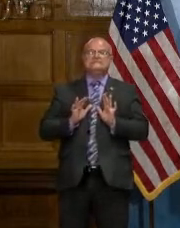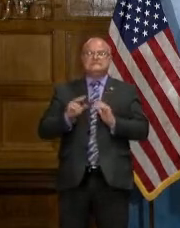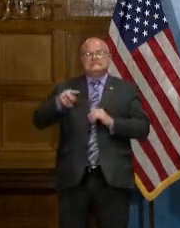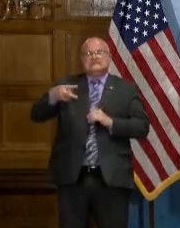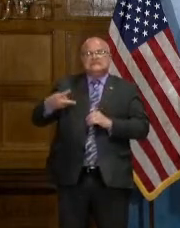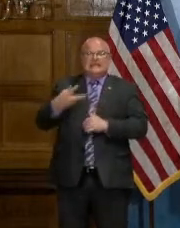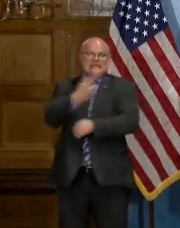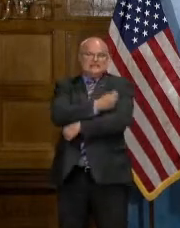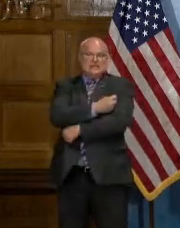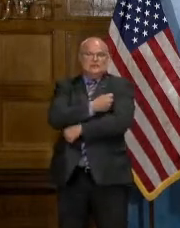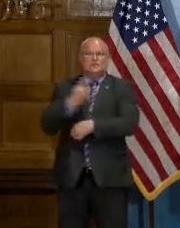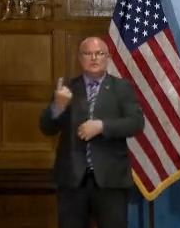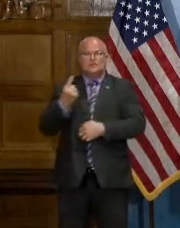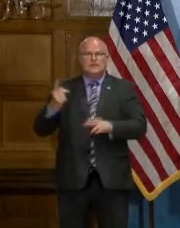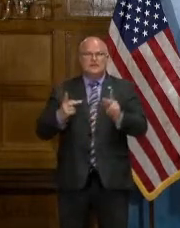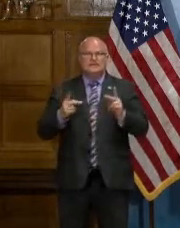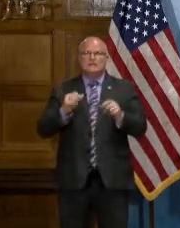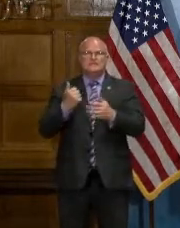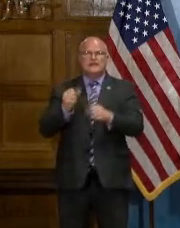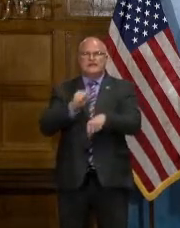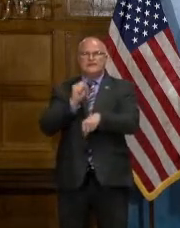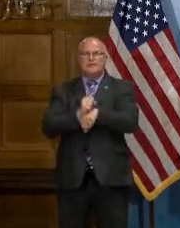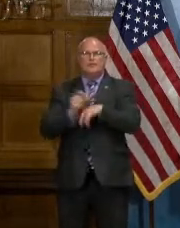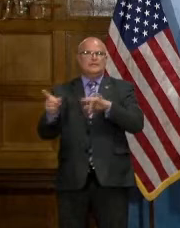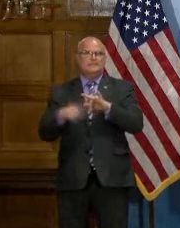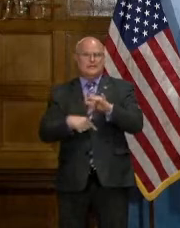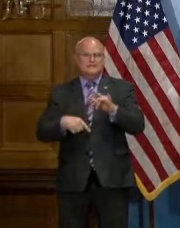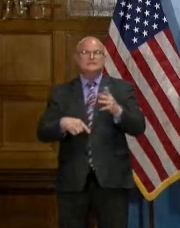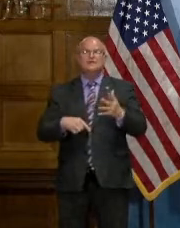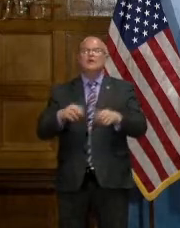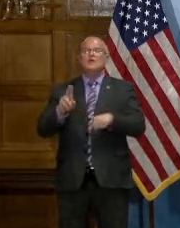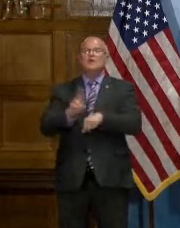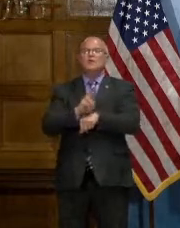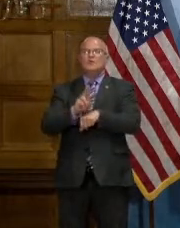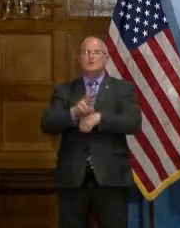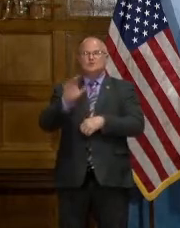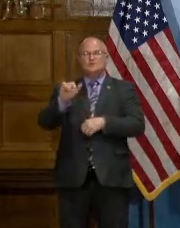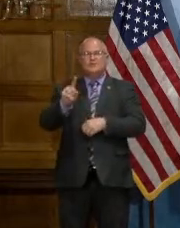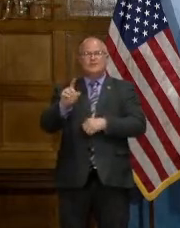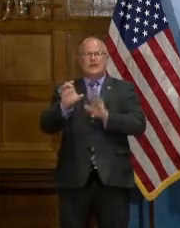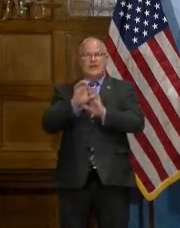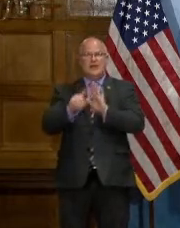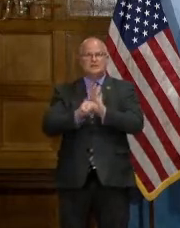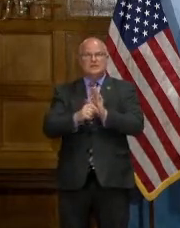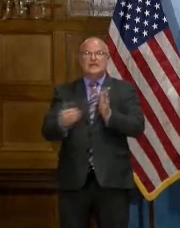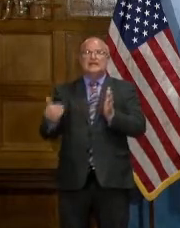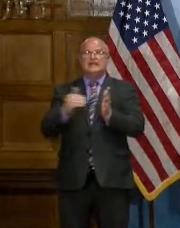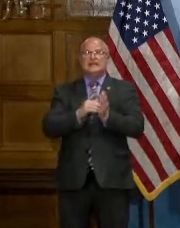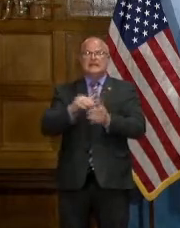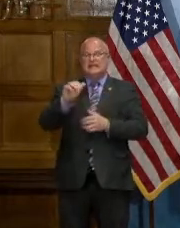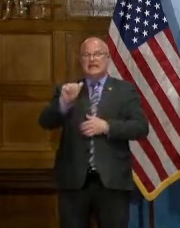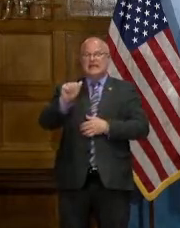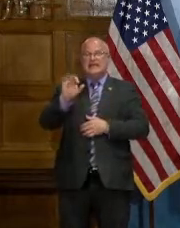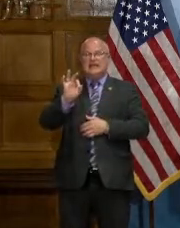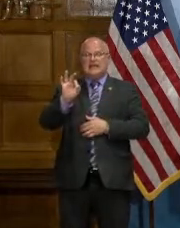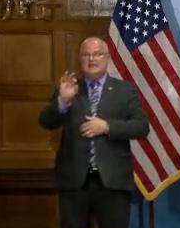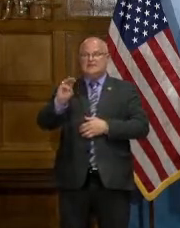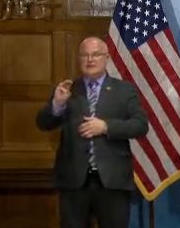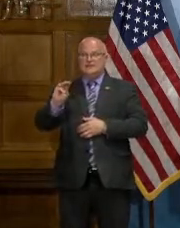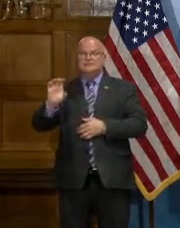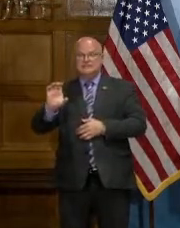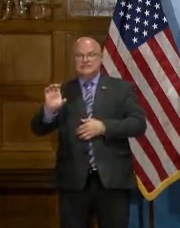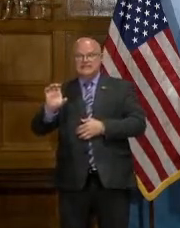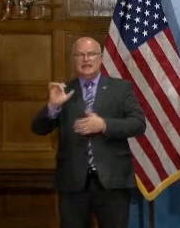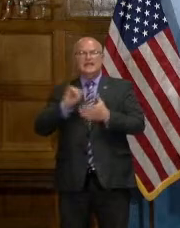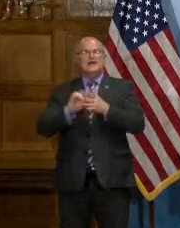second dose, or somebody just doesn't make their appointment. We're going to utilize one of our contractors, again AFMC, that